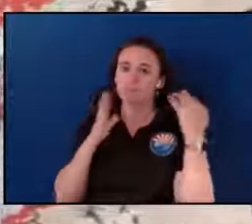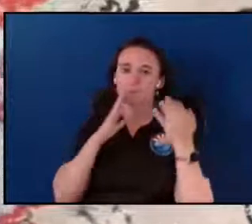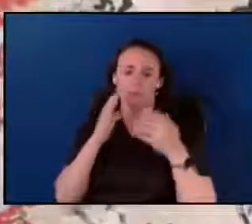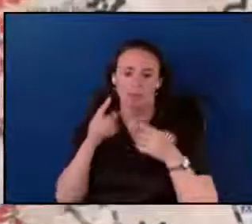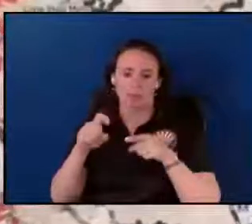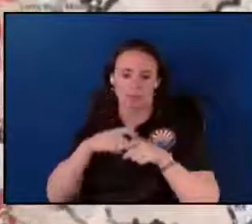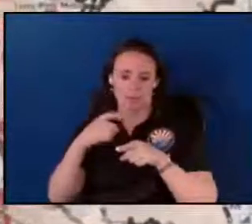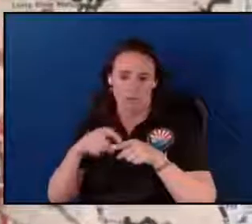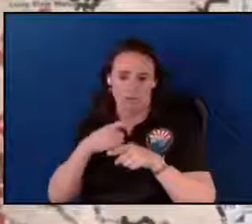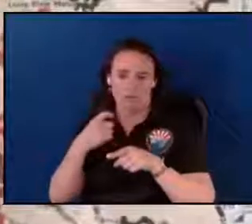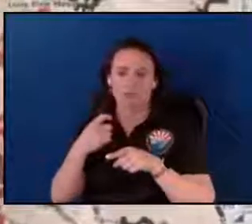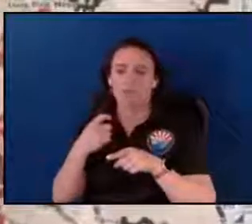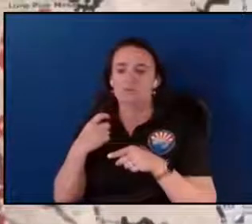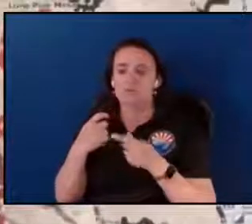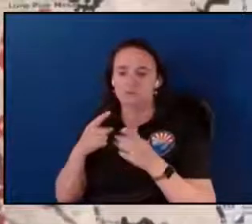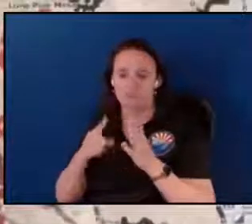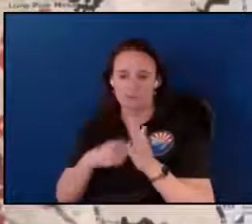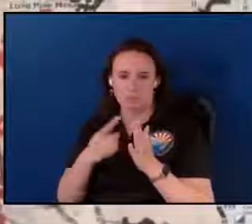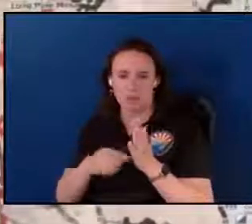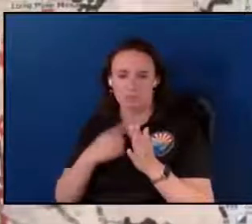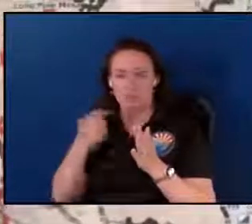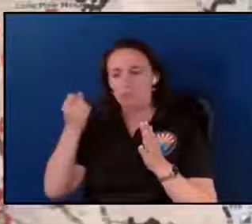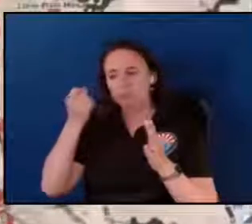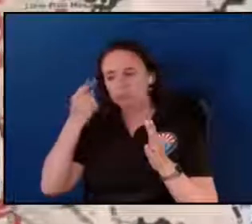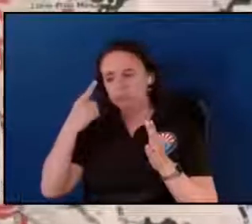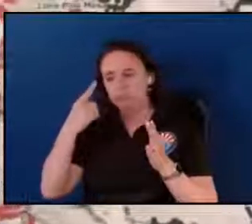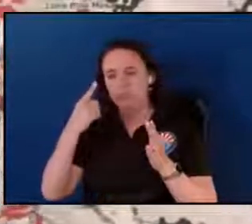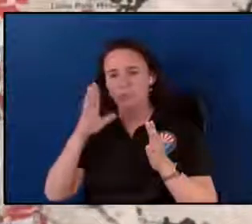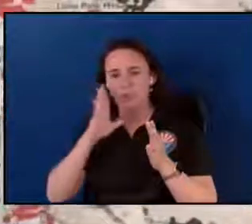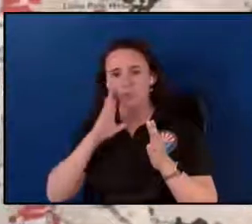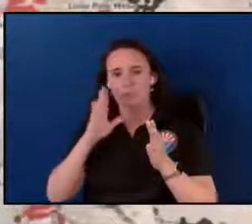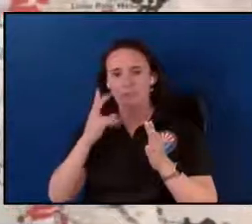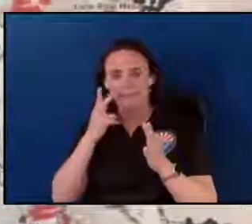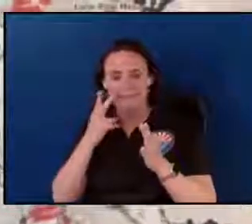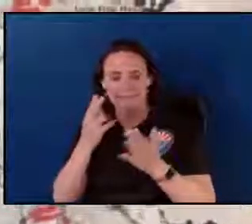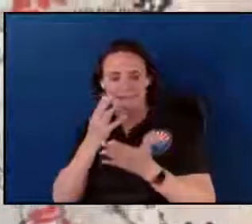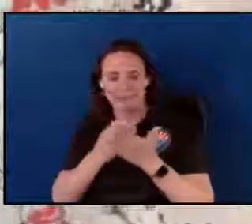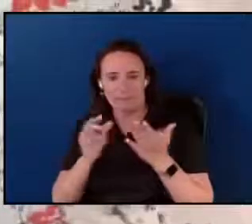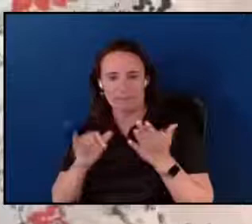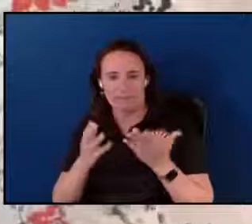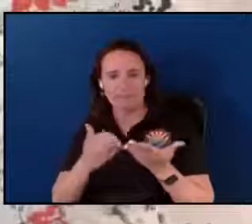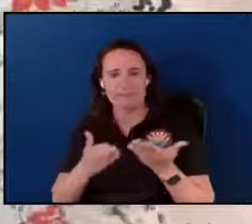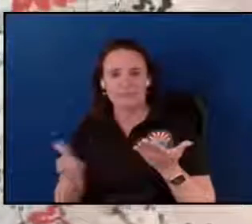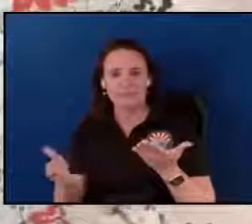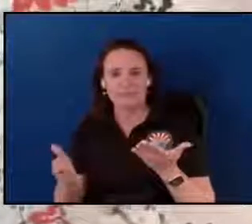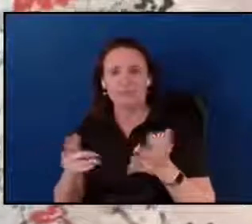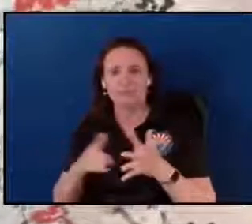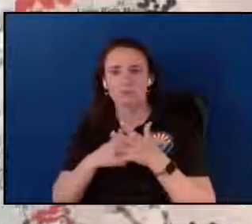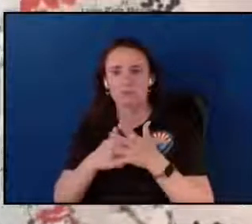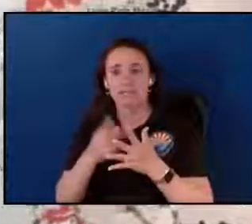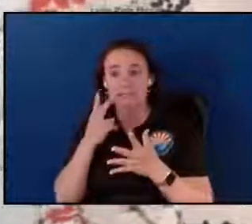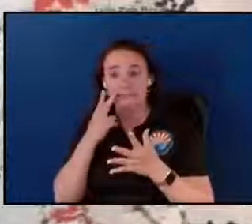understand that we are going to be seeing some of that stuff, especially as we start seeing the extreme burning conditions coming